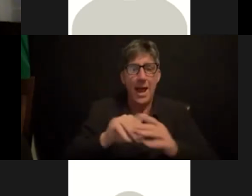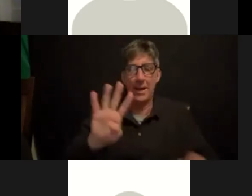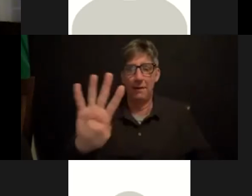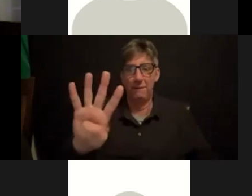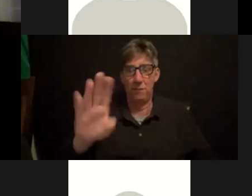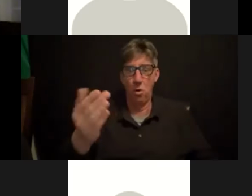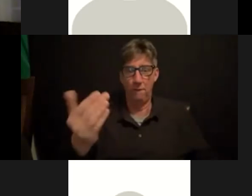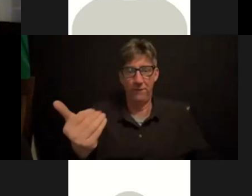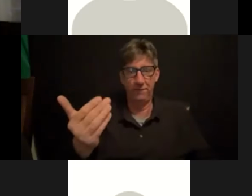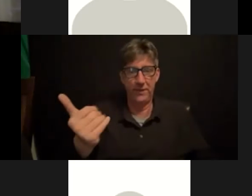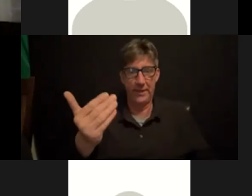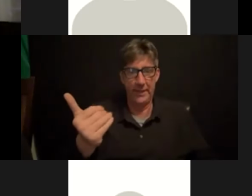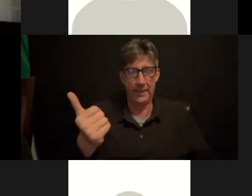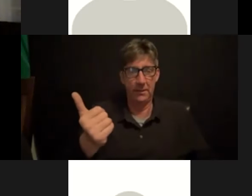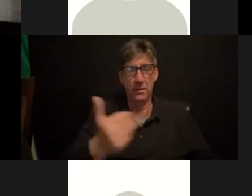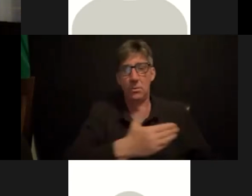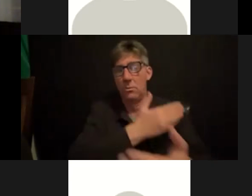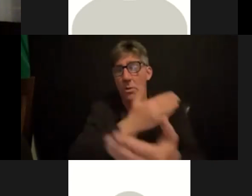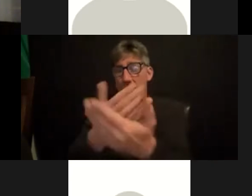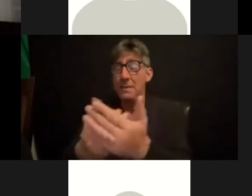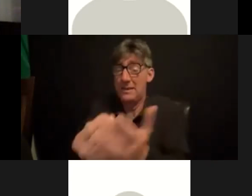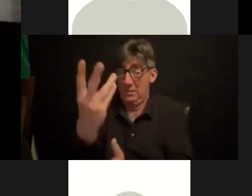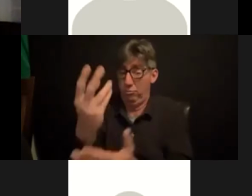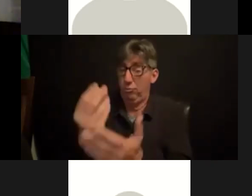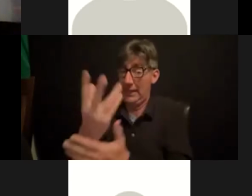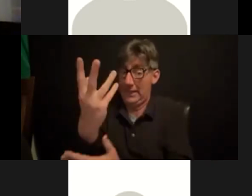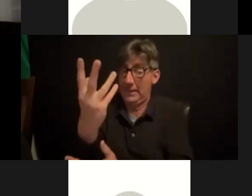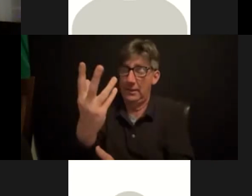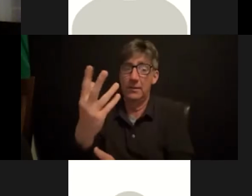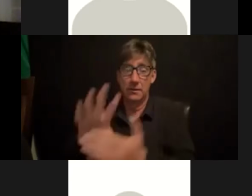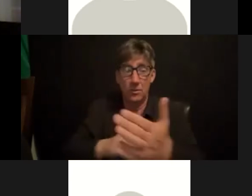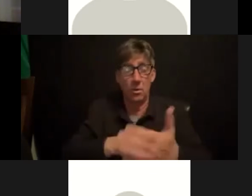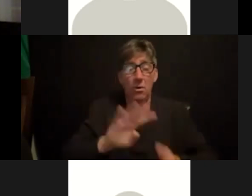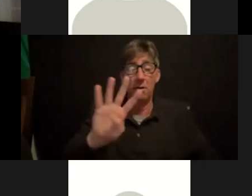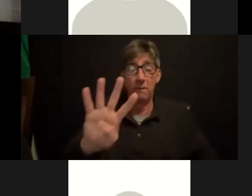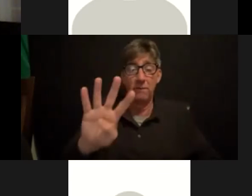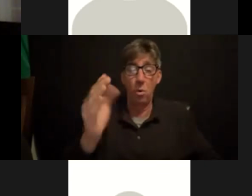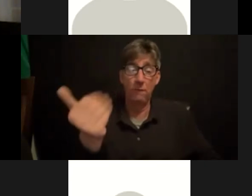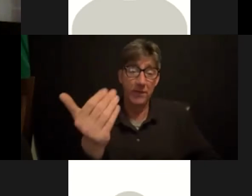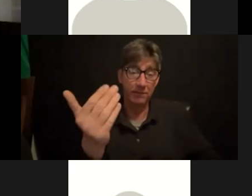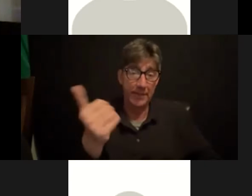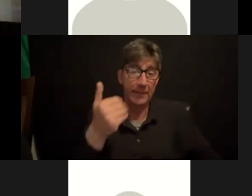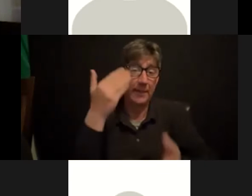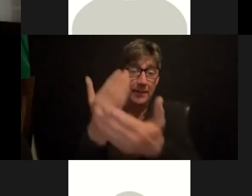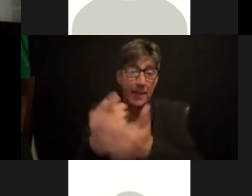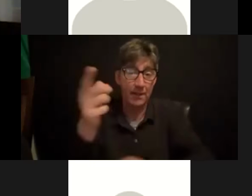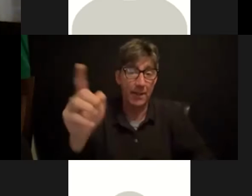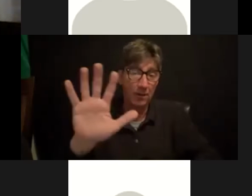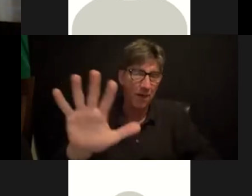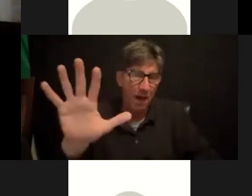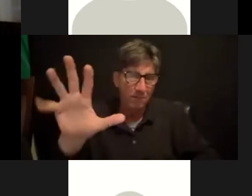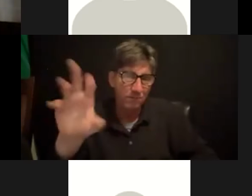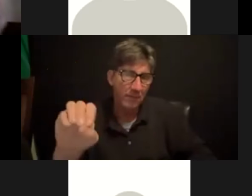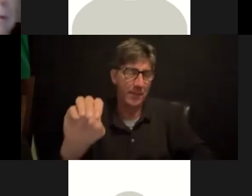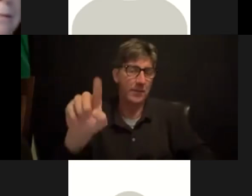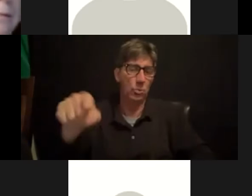in at, with the spring schedule, sorry, there'll be a 4:15 that gets in at 5:50 to South